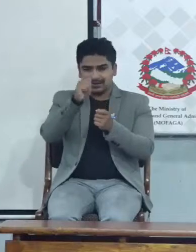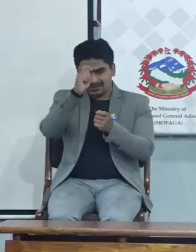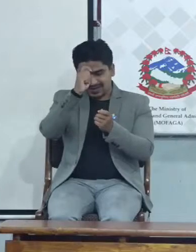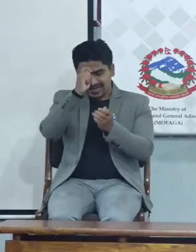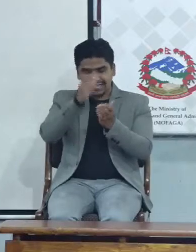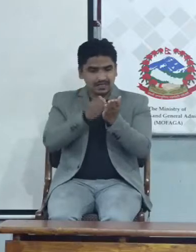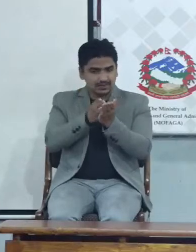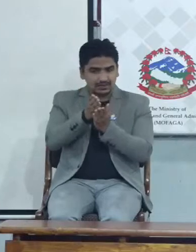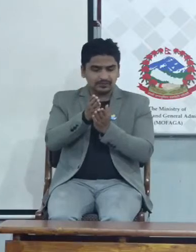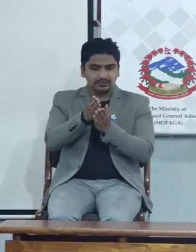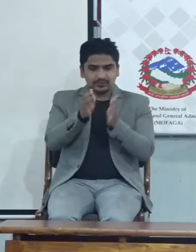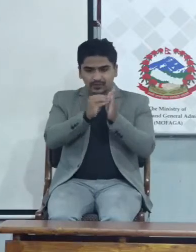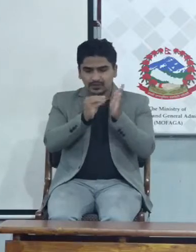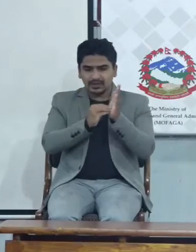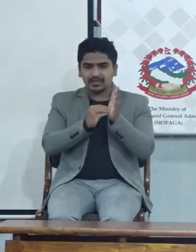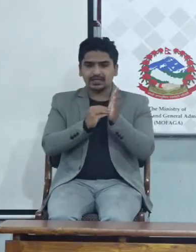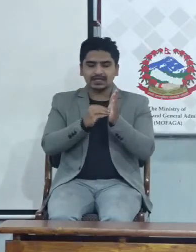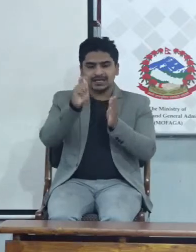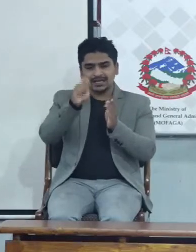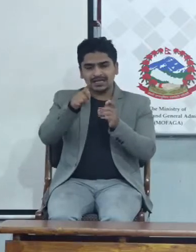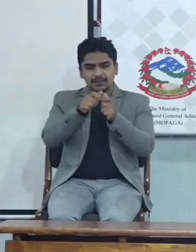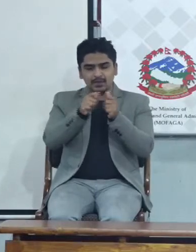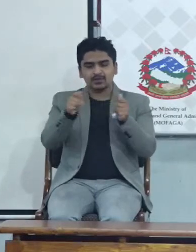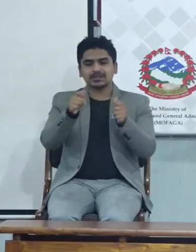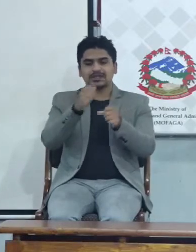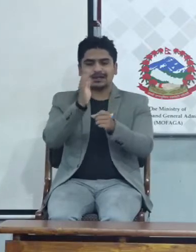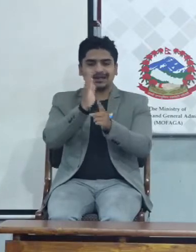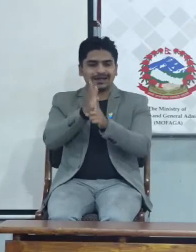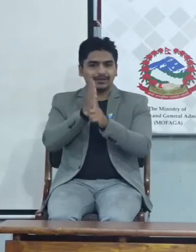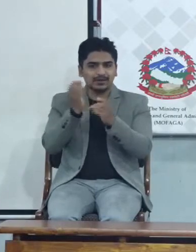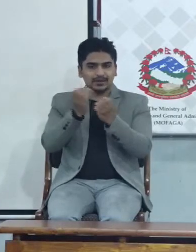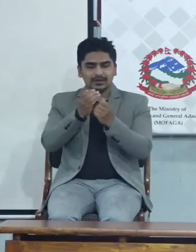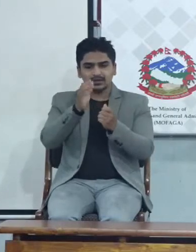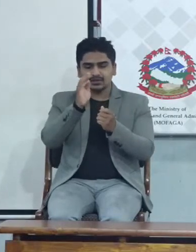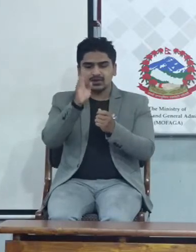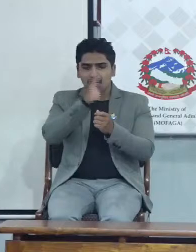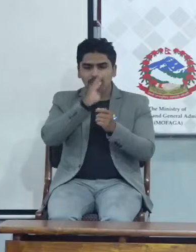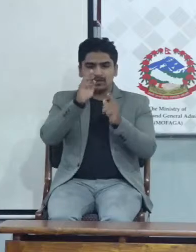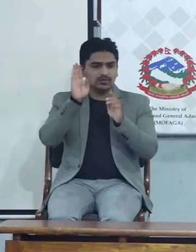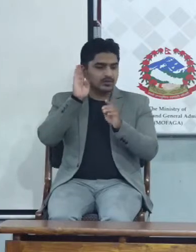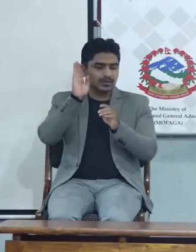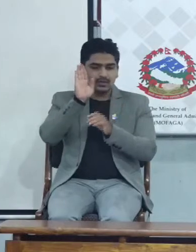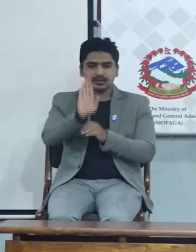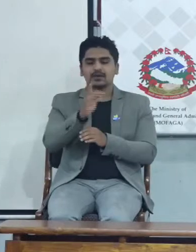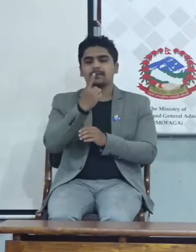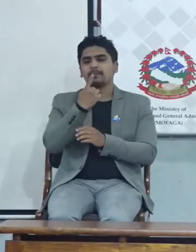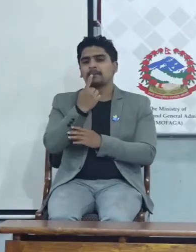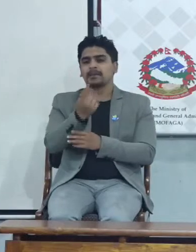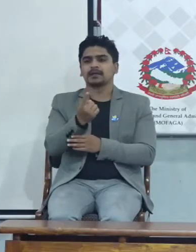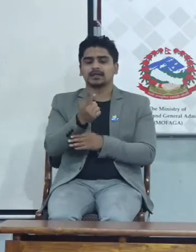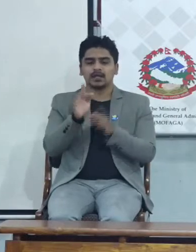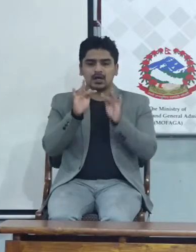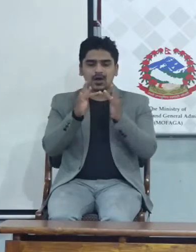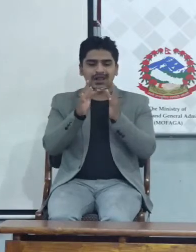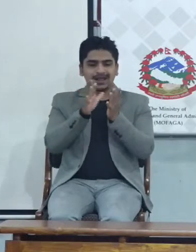misleading information or illusions, the fake news, then if that is a online and